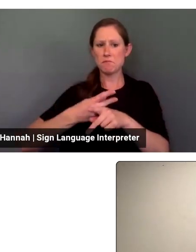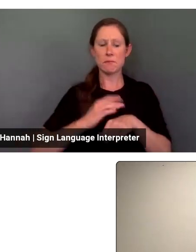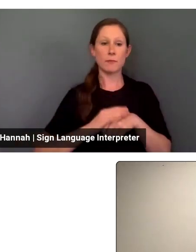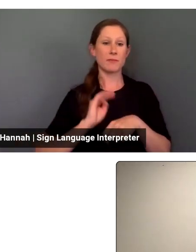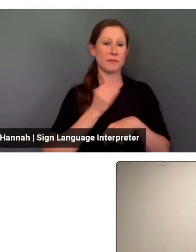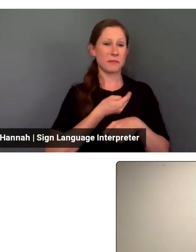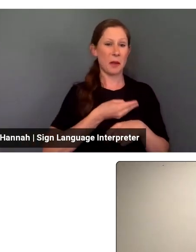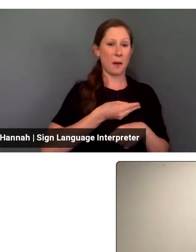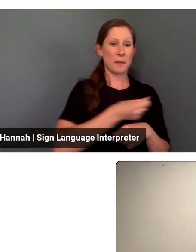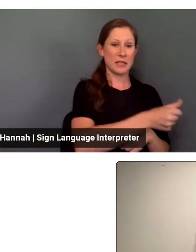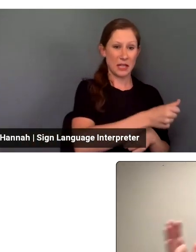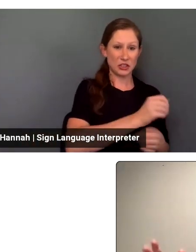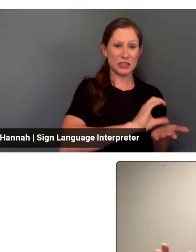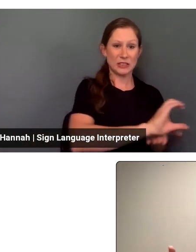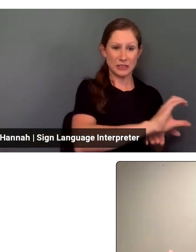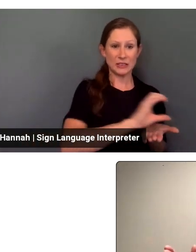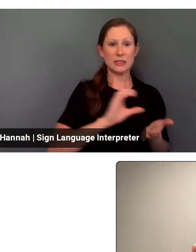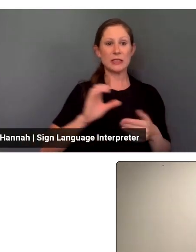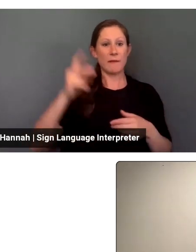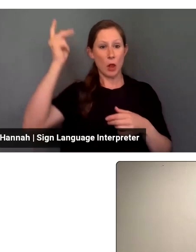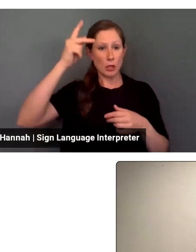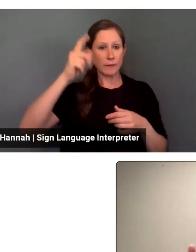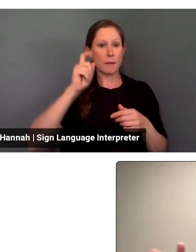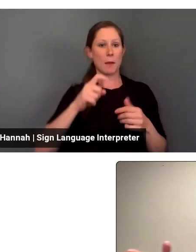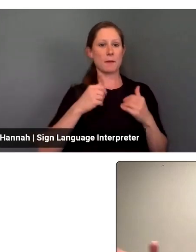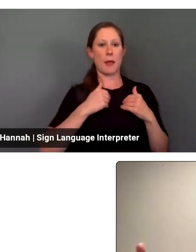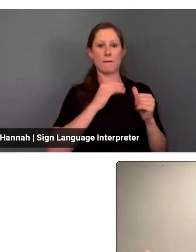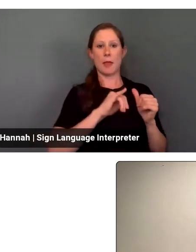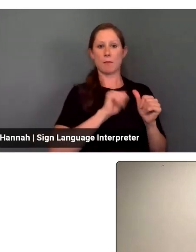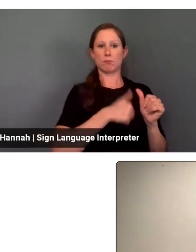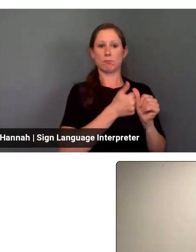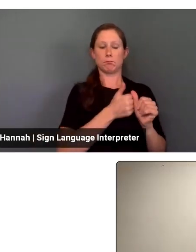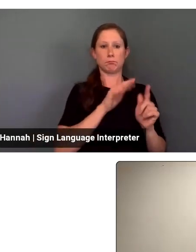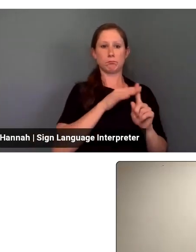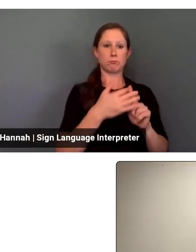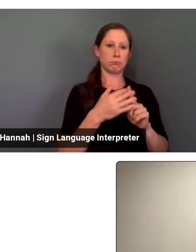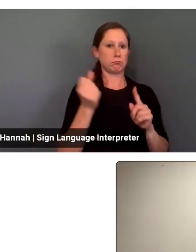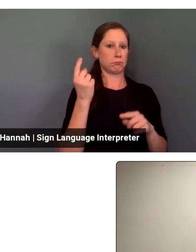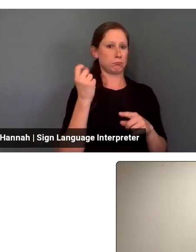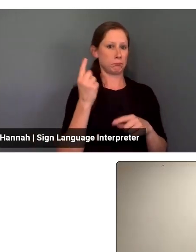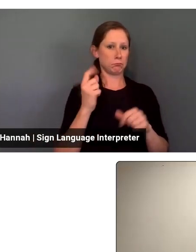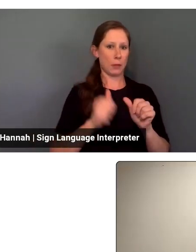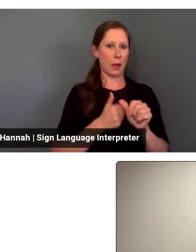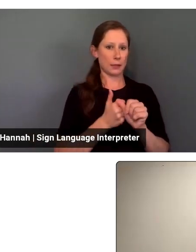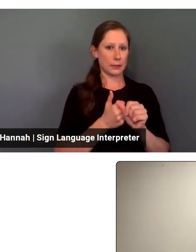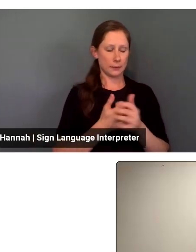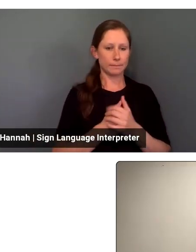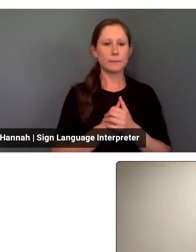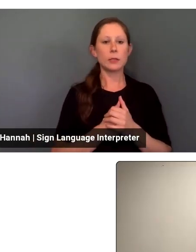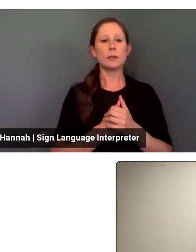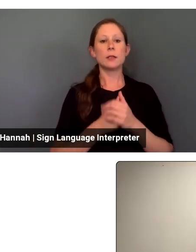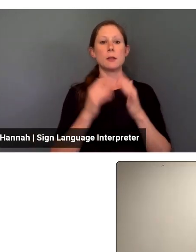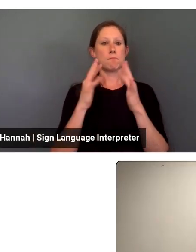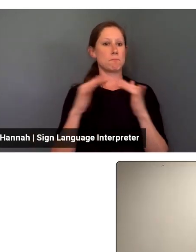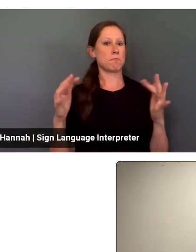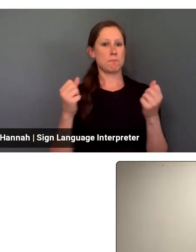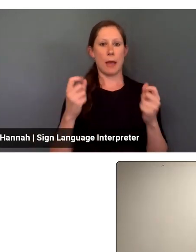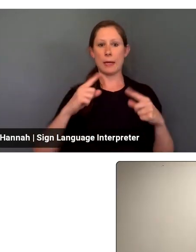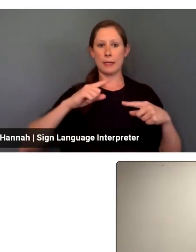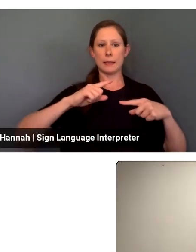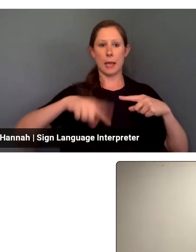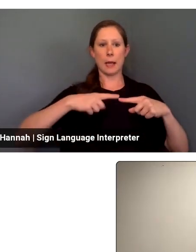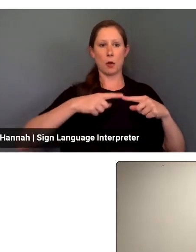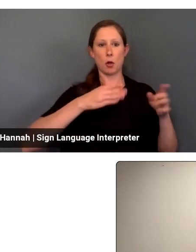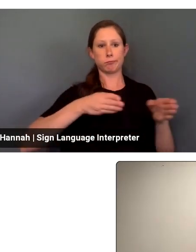philosophy has to be grounded in that backdrop, but survivable across multiple cycle types